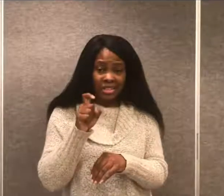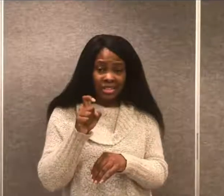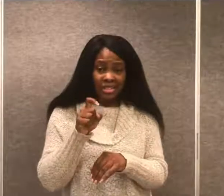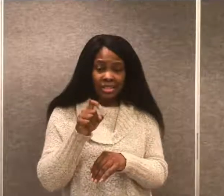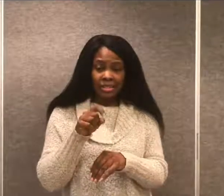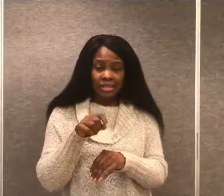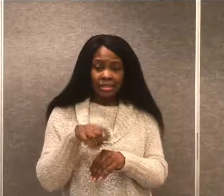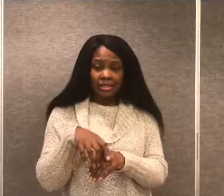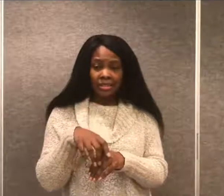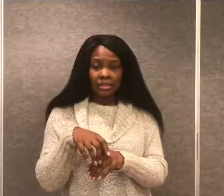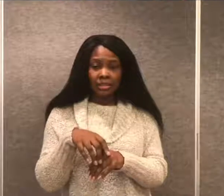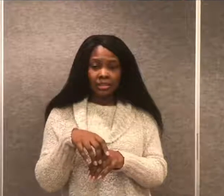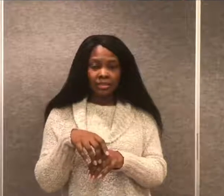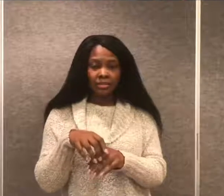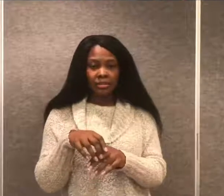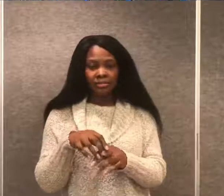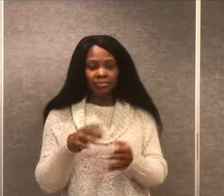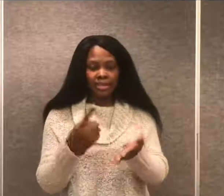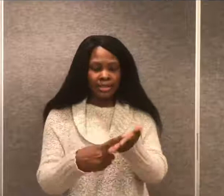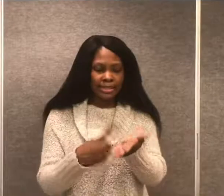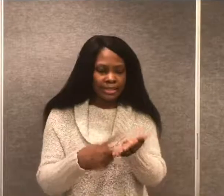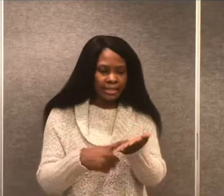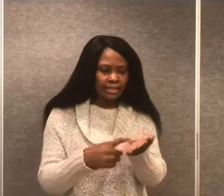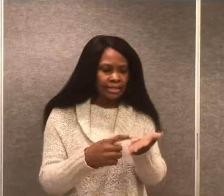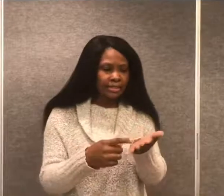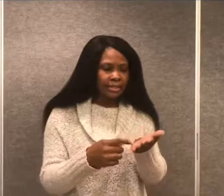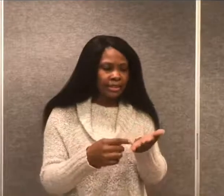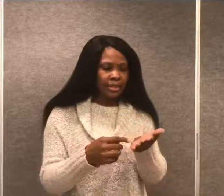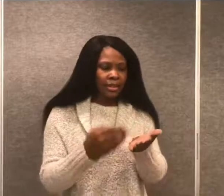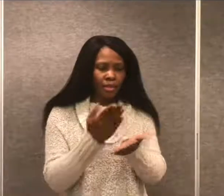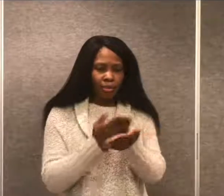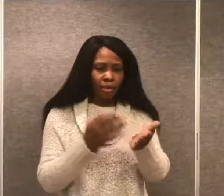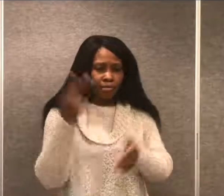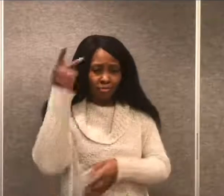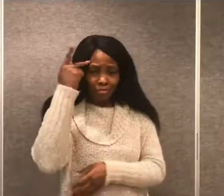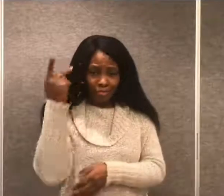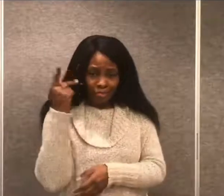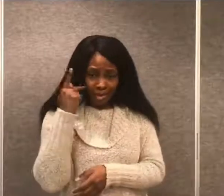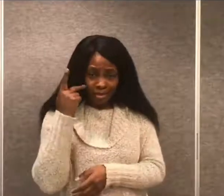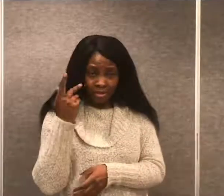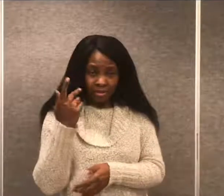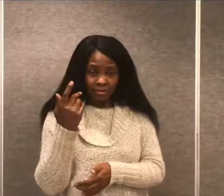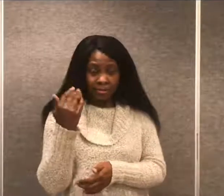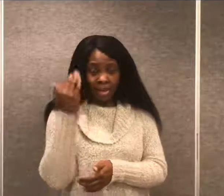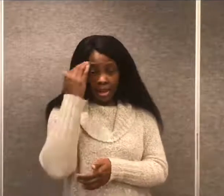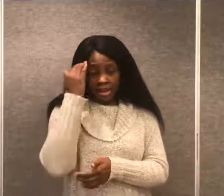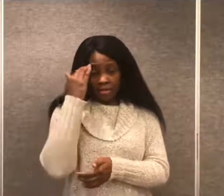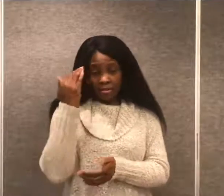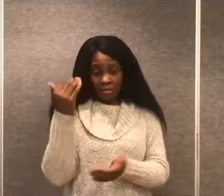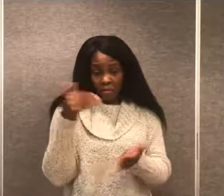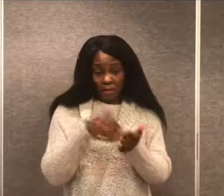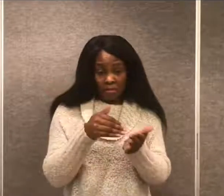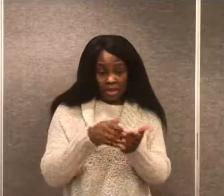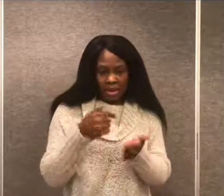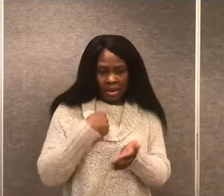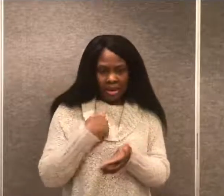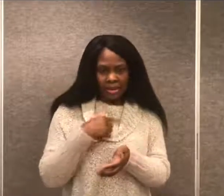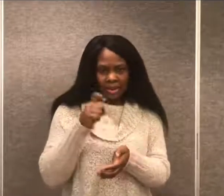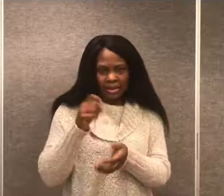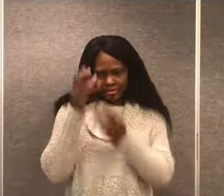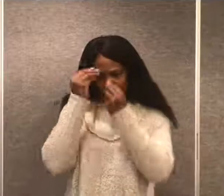part of it. Being a parent, not just an educator, but a parent as well. I know that often I have to say to my own child,